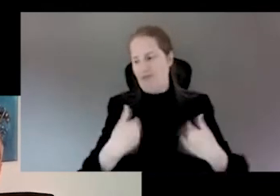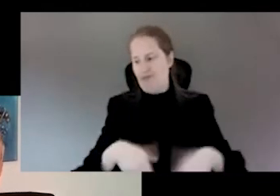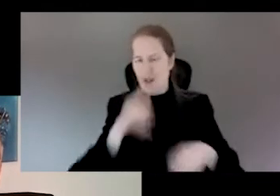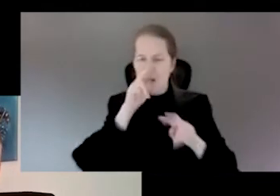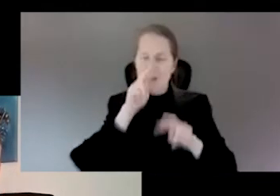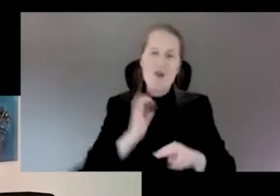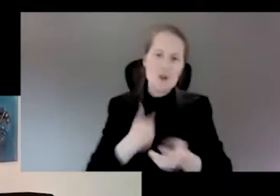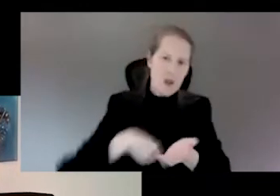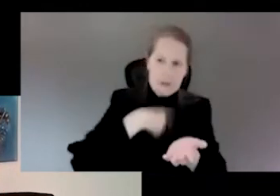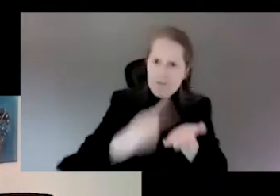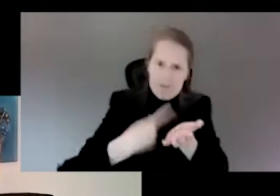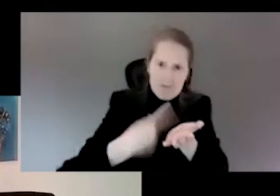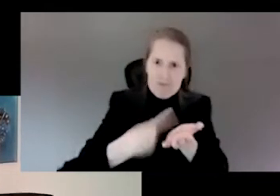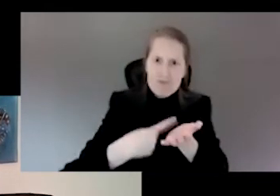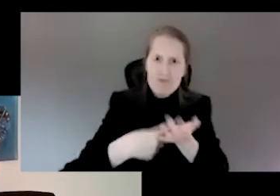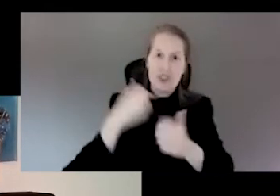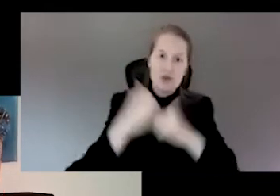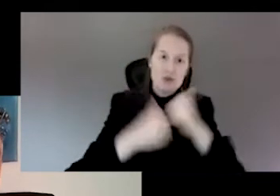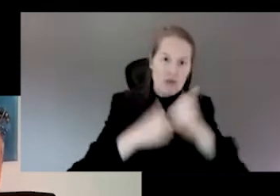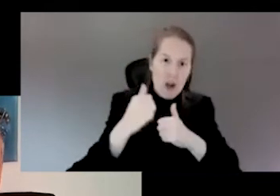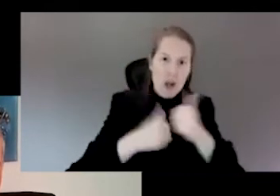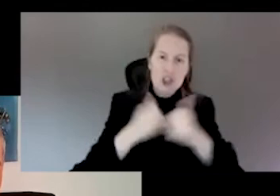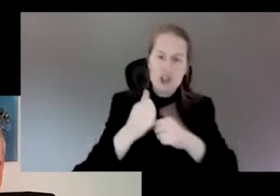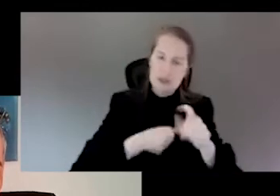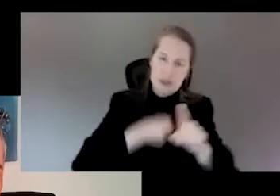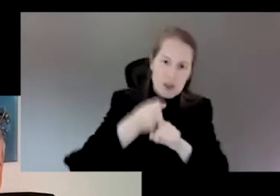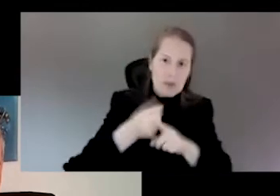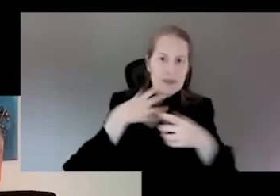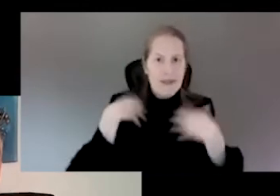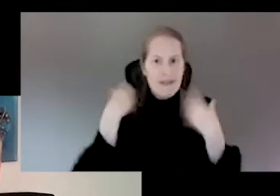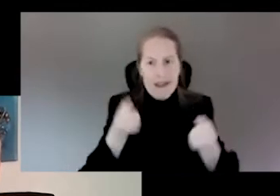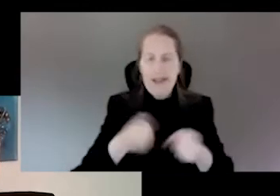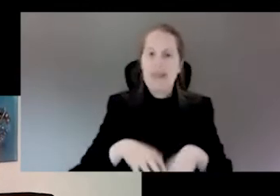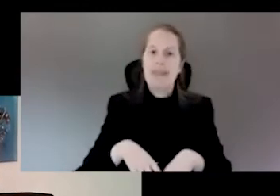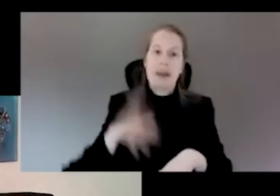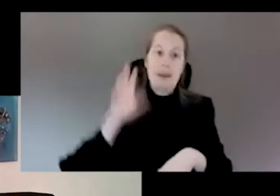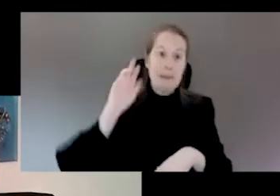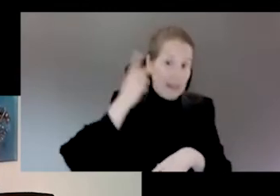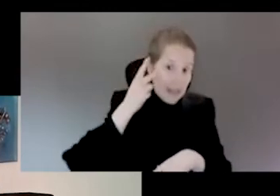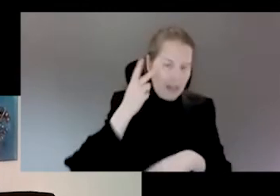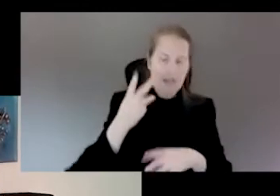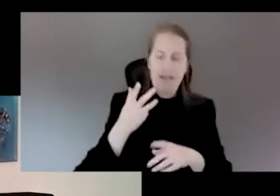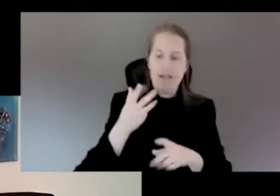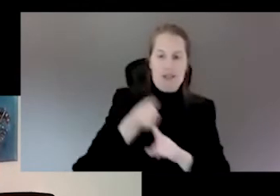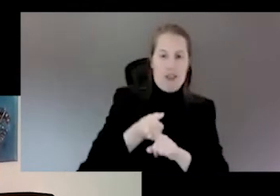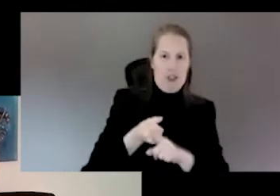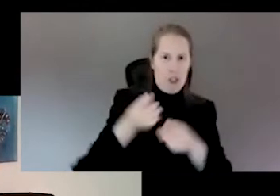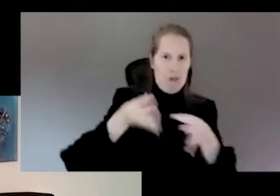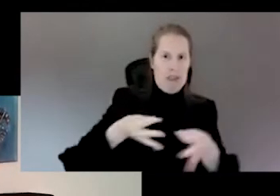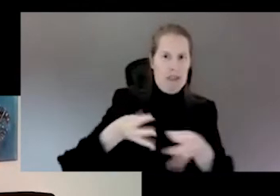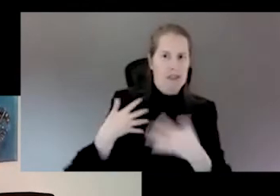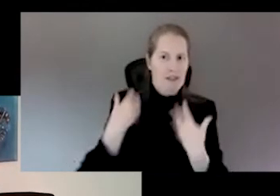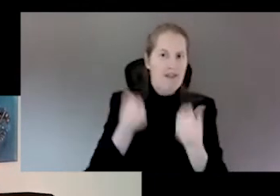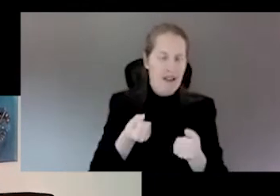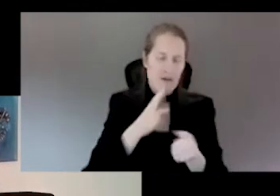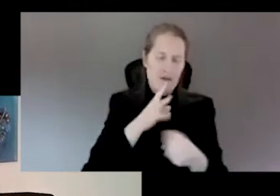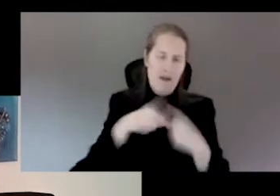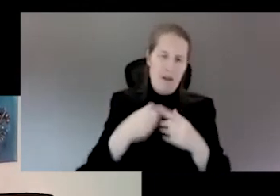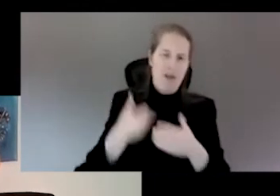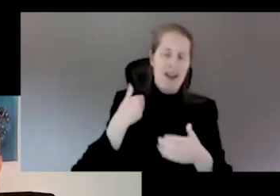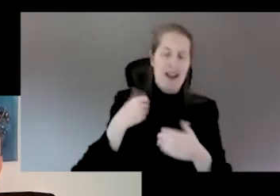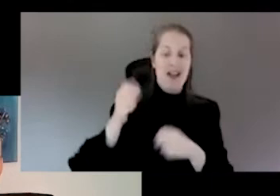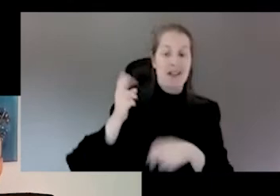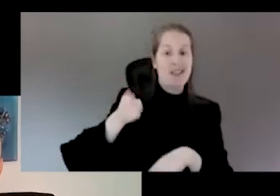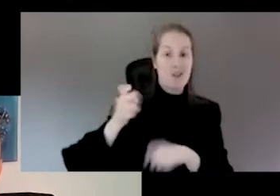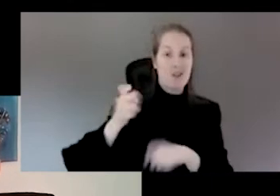talk about structural determinants of health. We talked earlier about political determinants of health, right? And that historical lens to many of these issues. So I'm